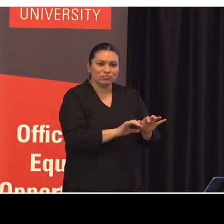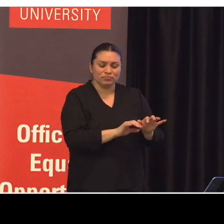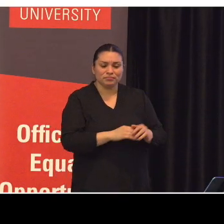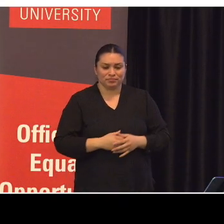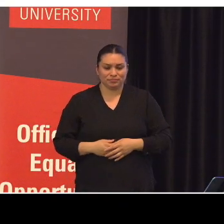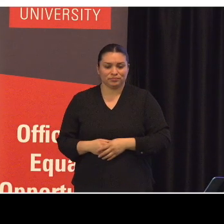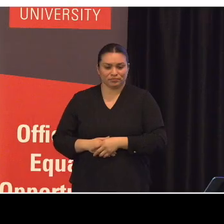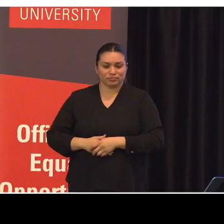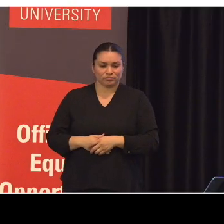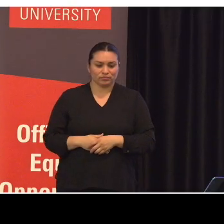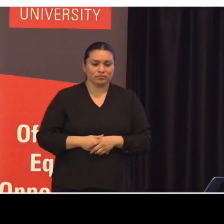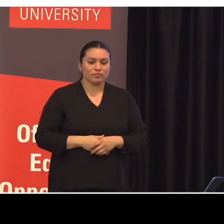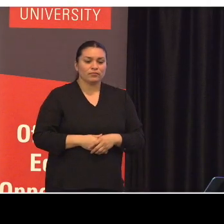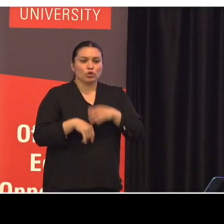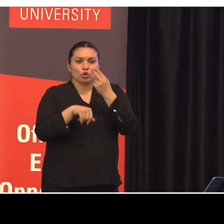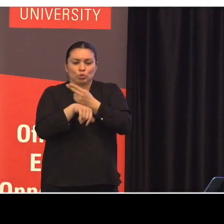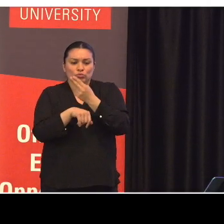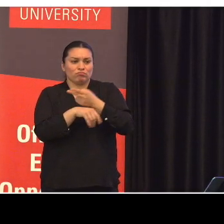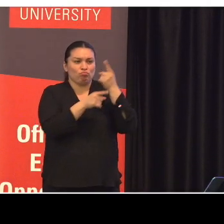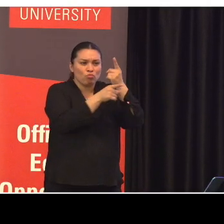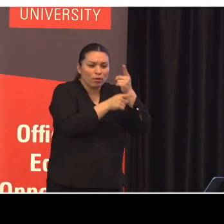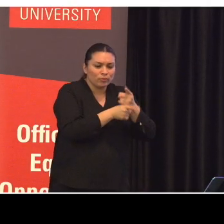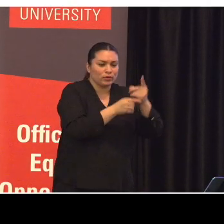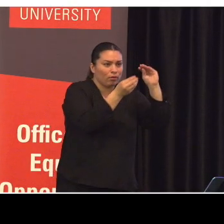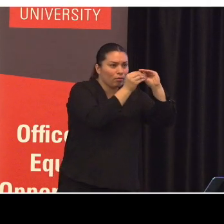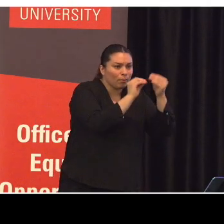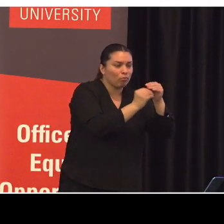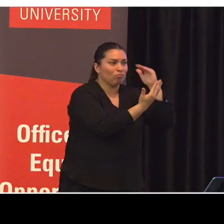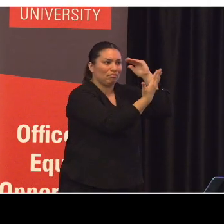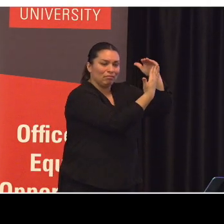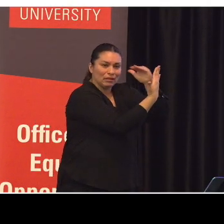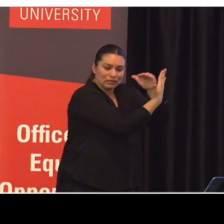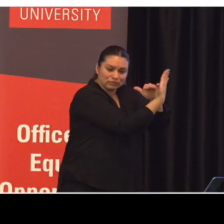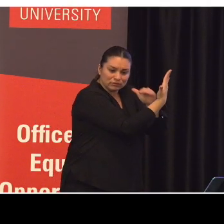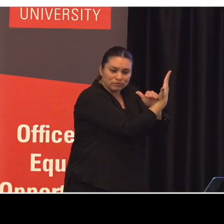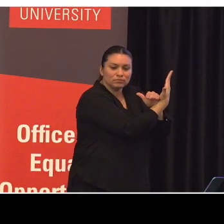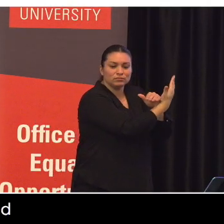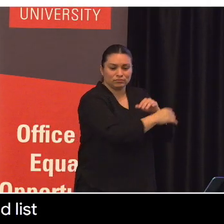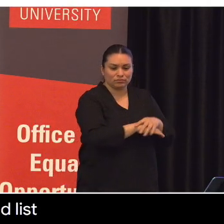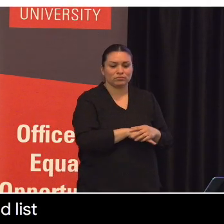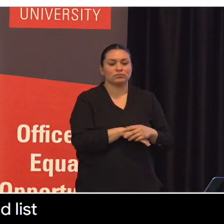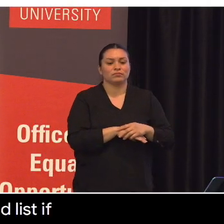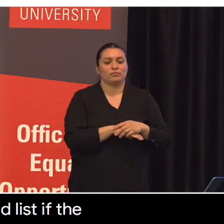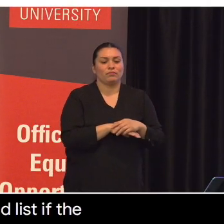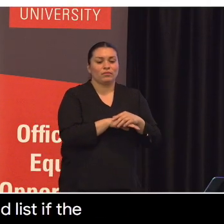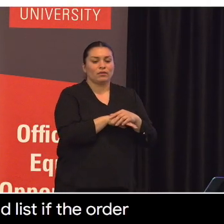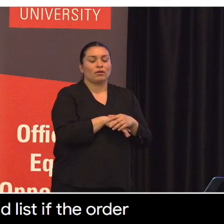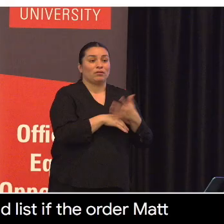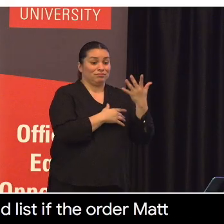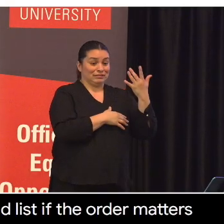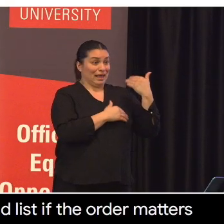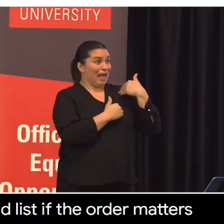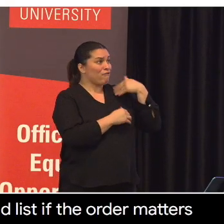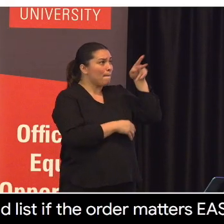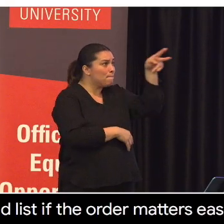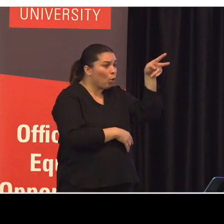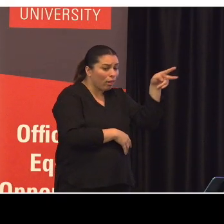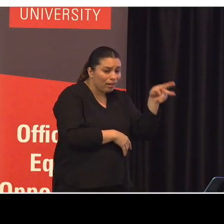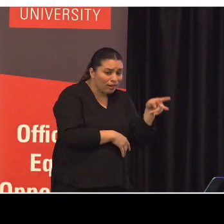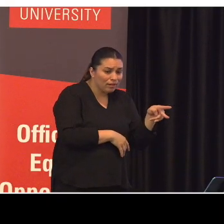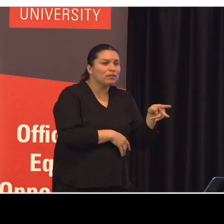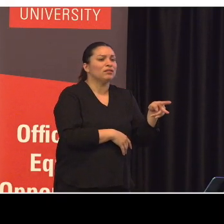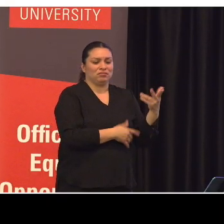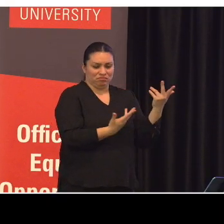It's a bullet list if it doesn't matter what order it goes in. It's a numbered list if the order matters. Easiest way to think